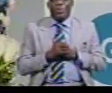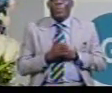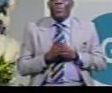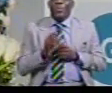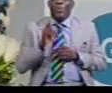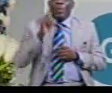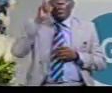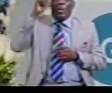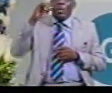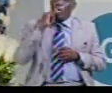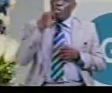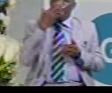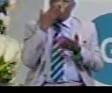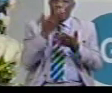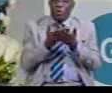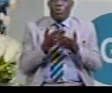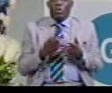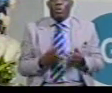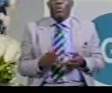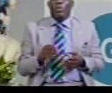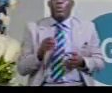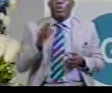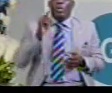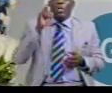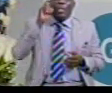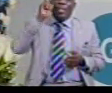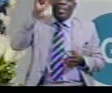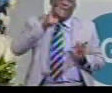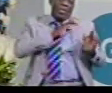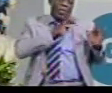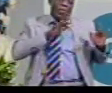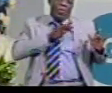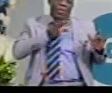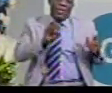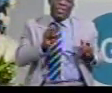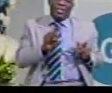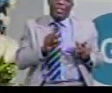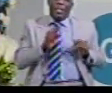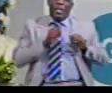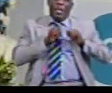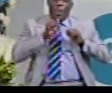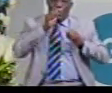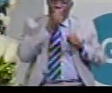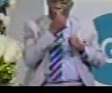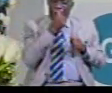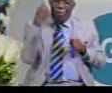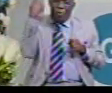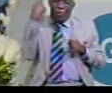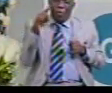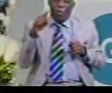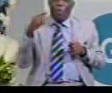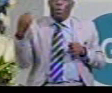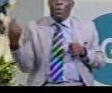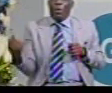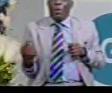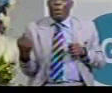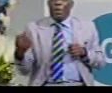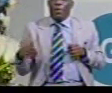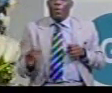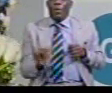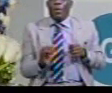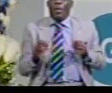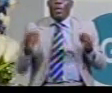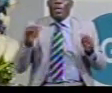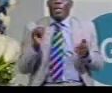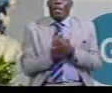good. Il est bon. His mercies endure forever. Sa miséricorde dure à jamais. That in this meeting, et que